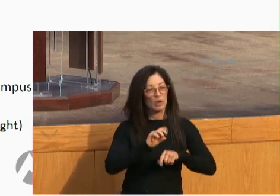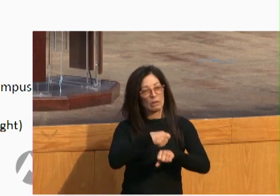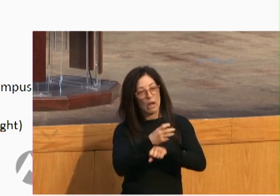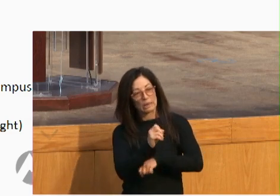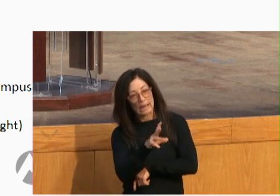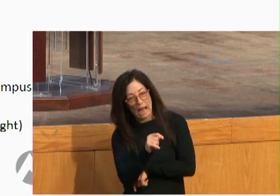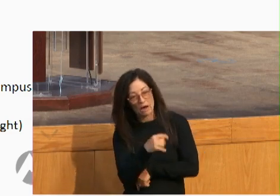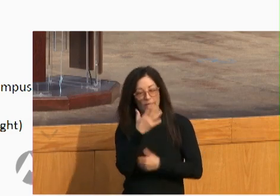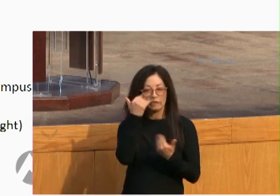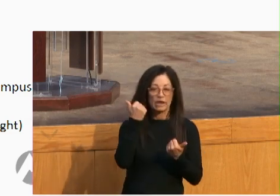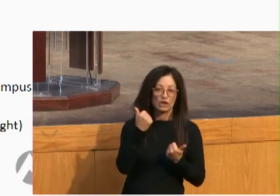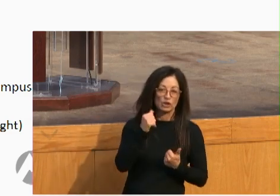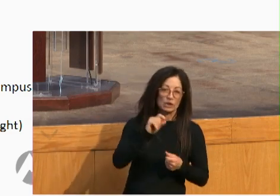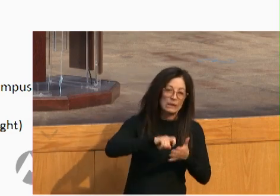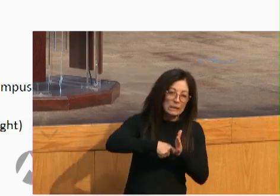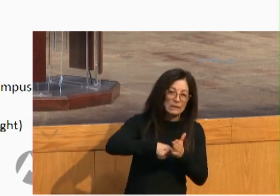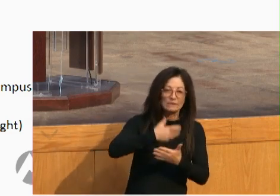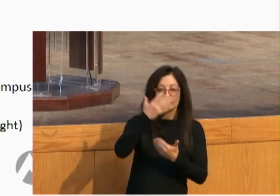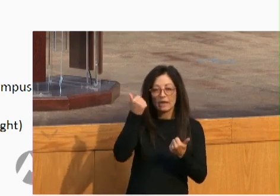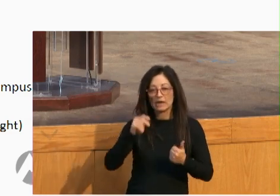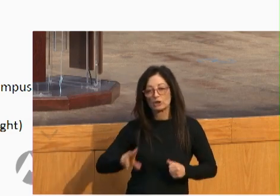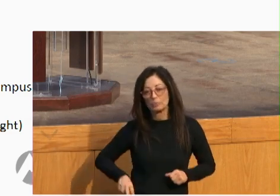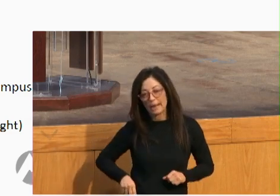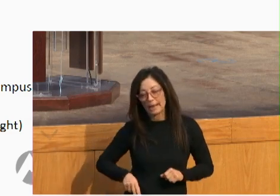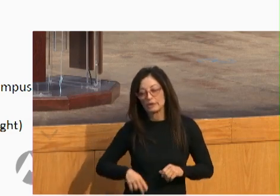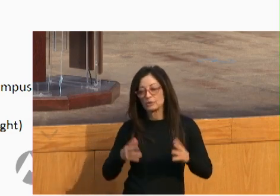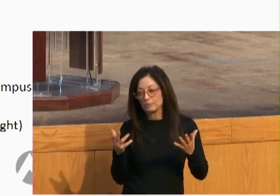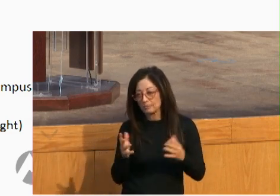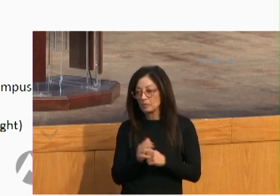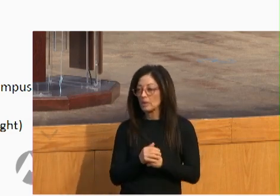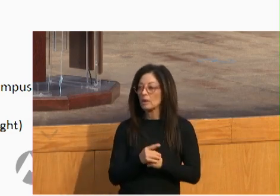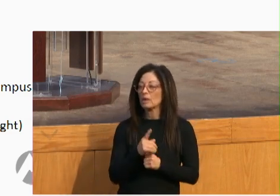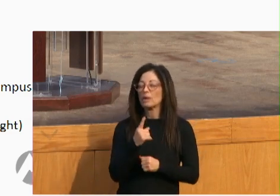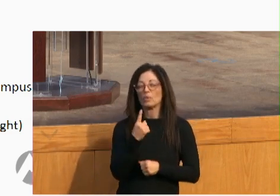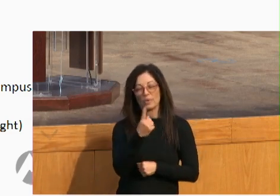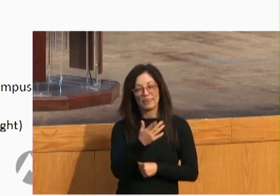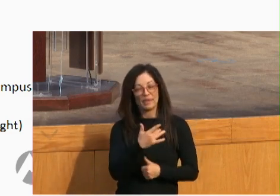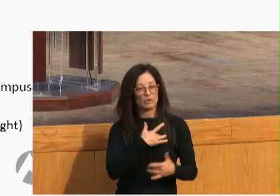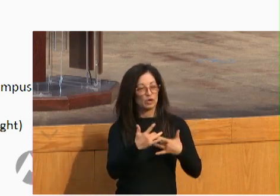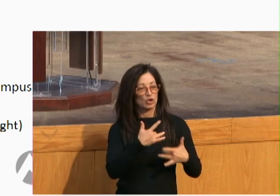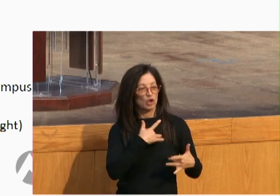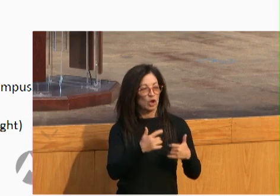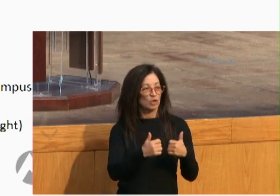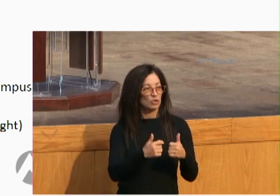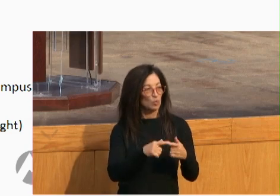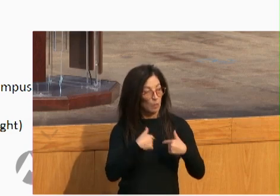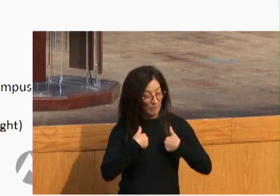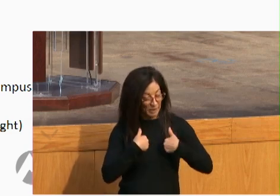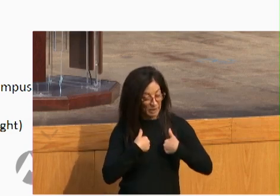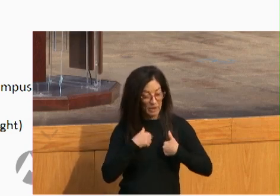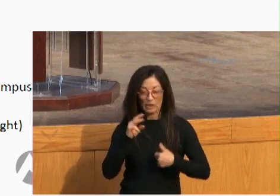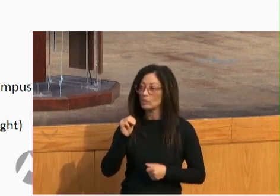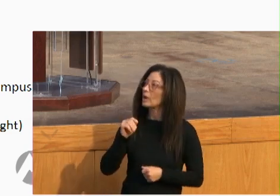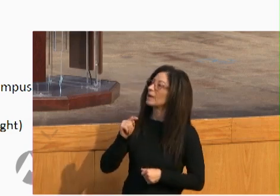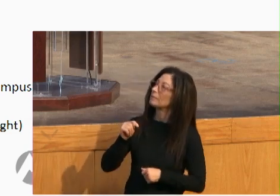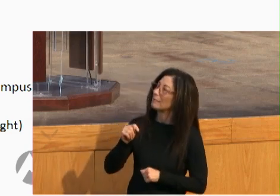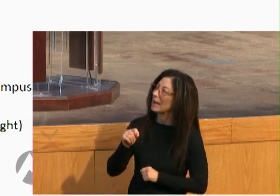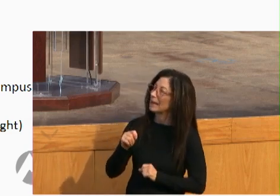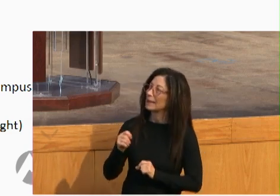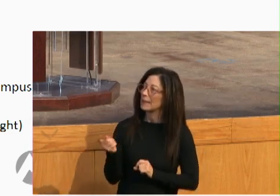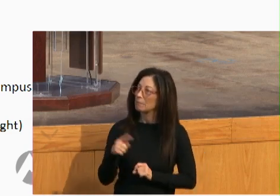etc. The thing that was concerning to me when Matt brought up that our thefts were up, although you